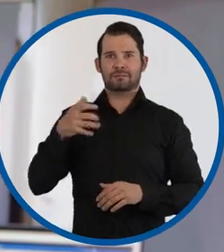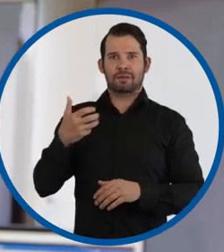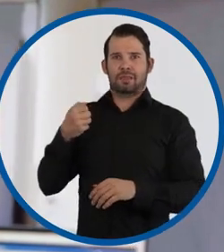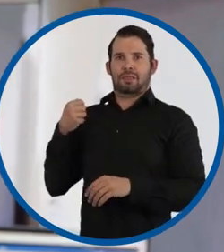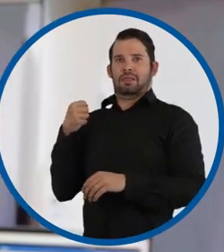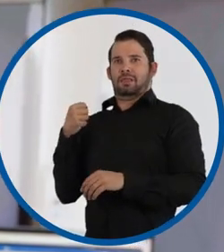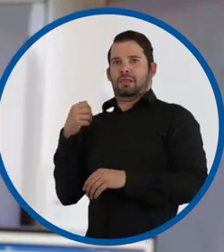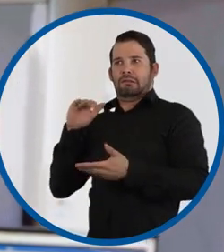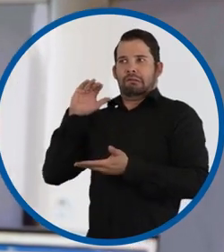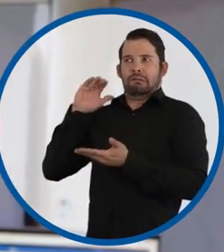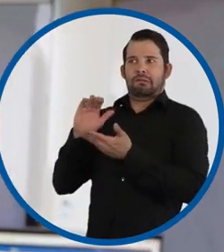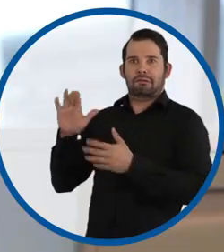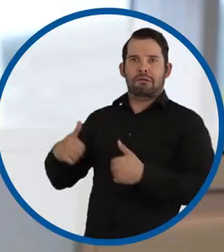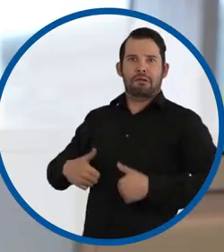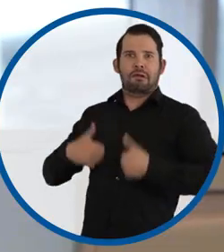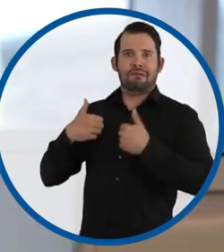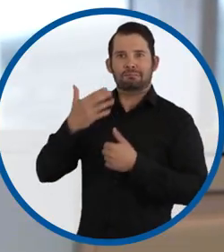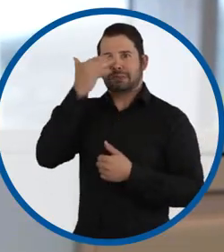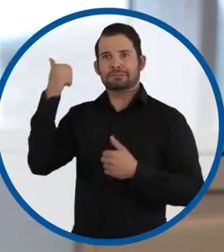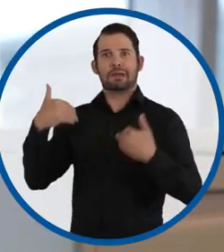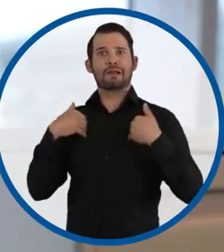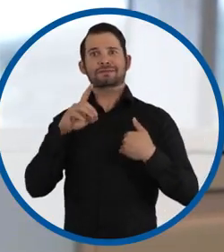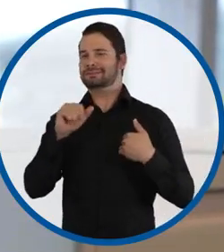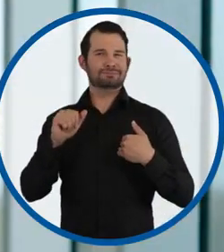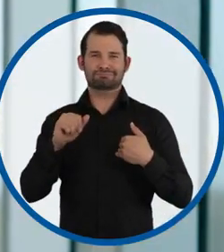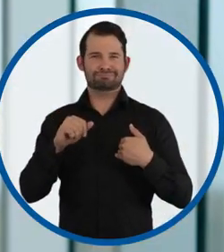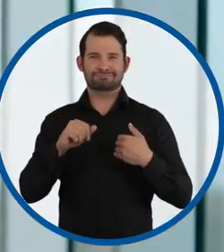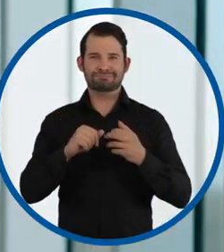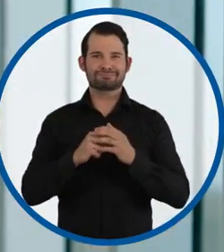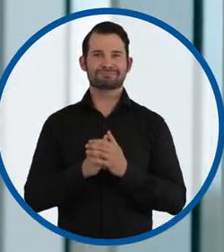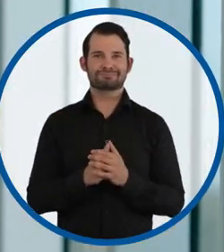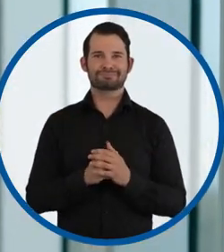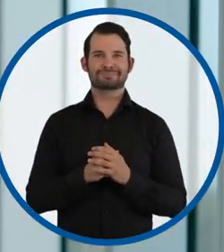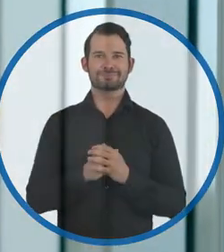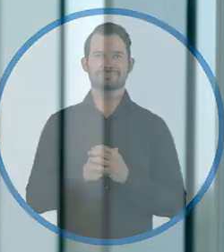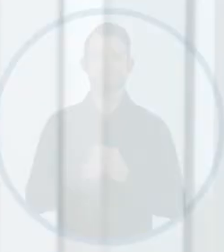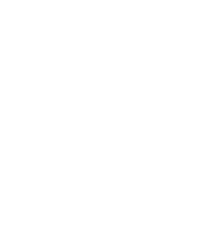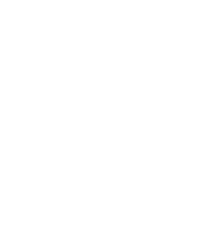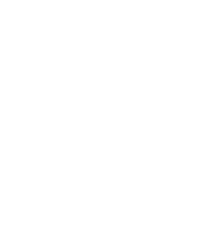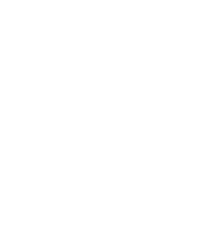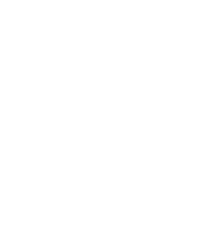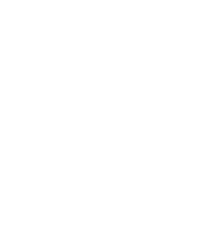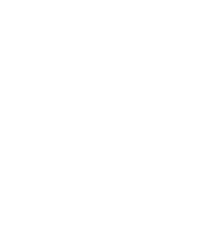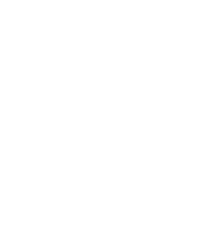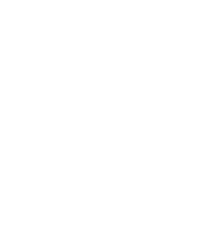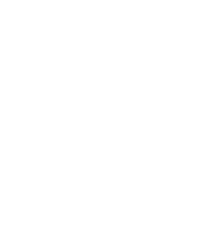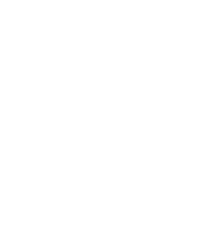hang back and do anything less in their life because of those disabilities.